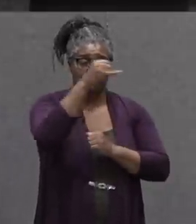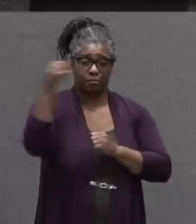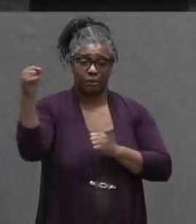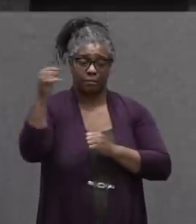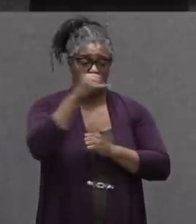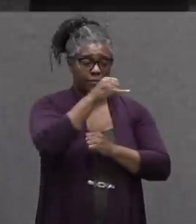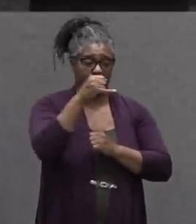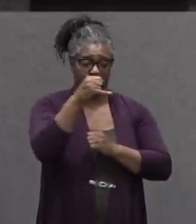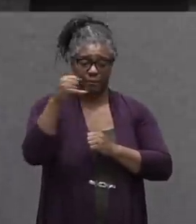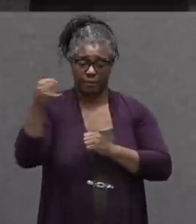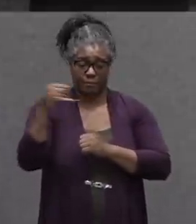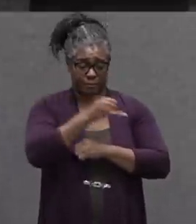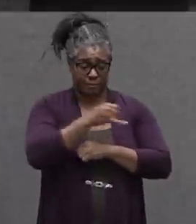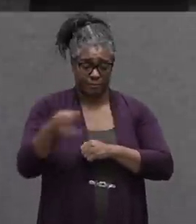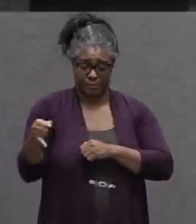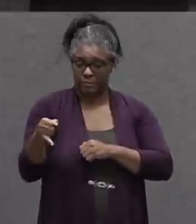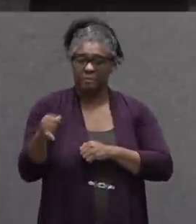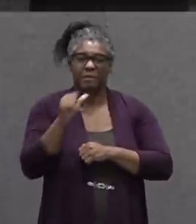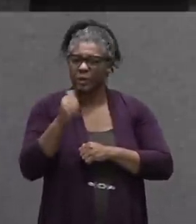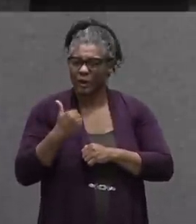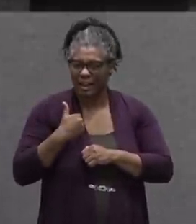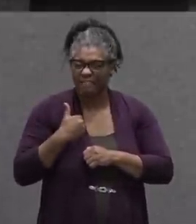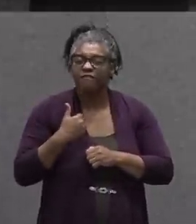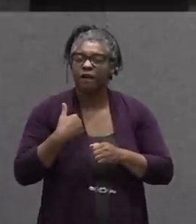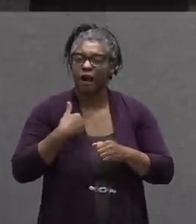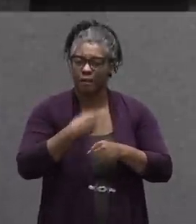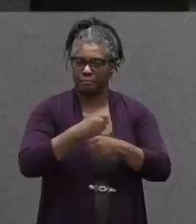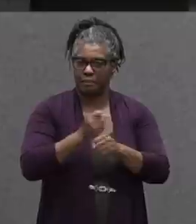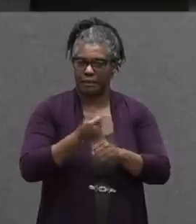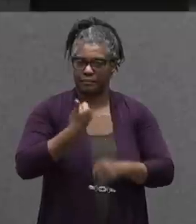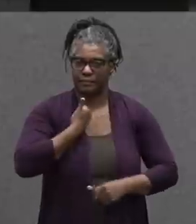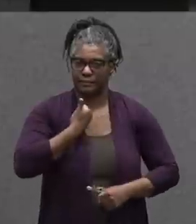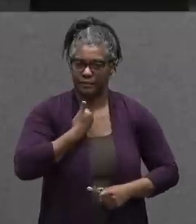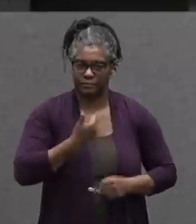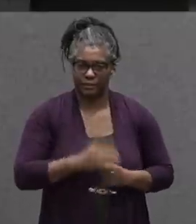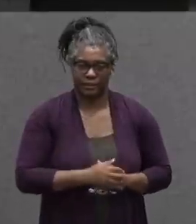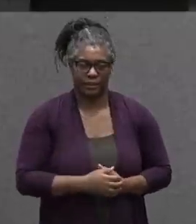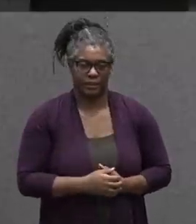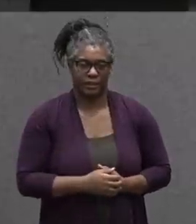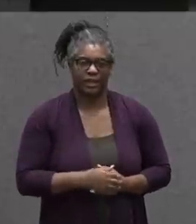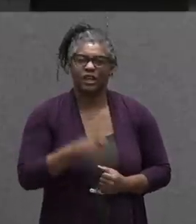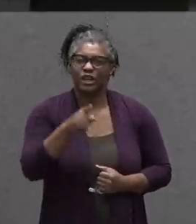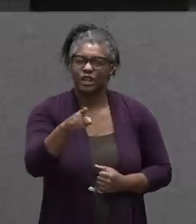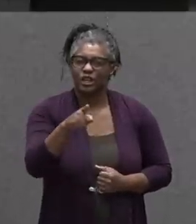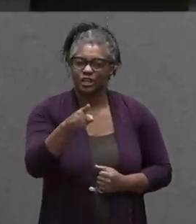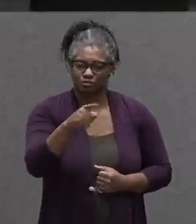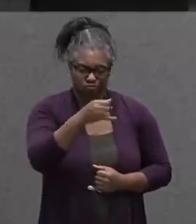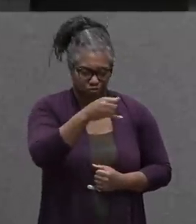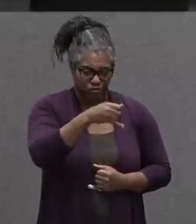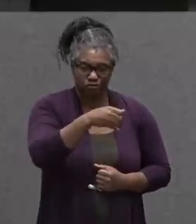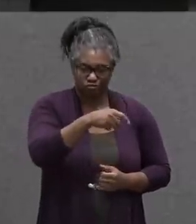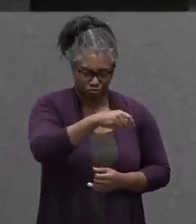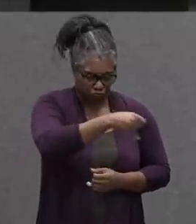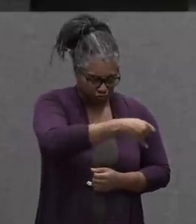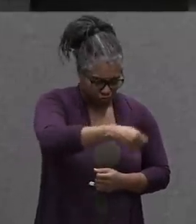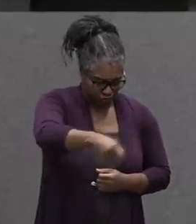straight edge, like a blank piece of paper, to help you draw your lines, or just do your very best.